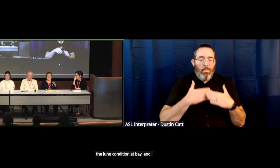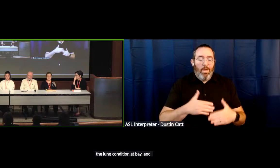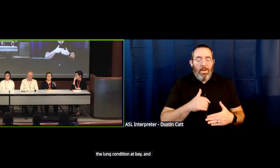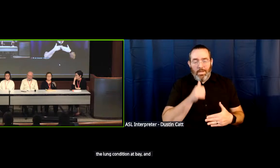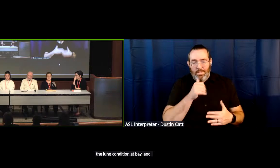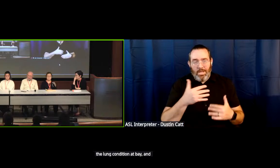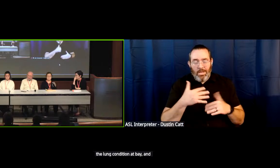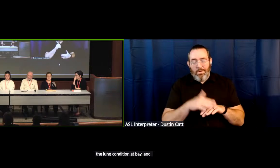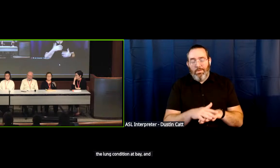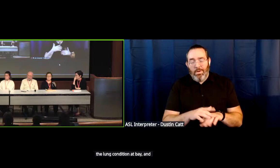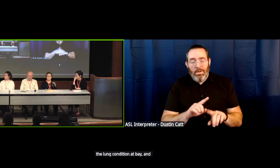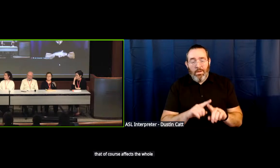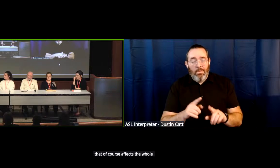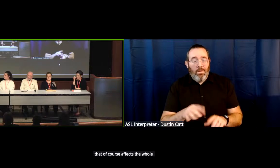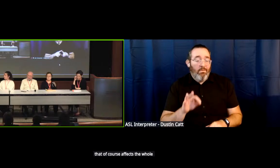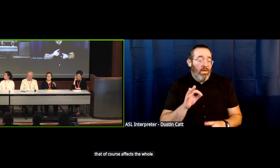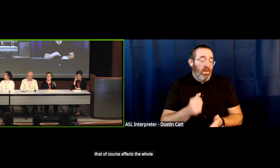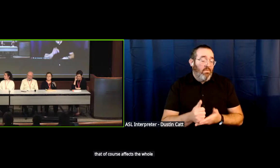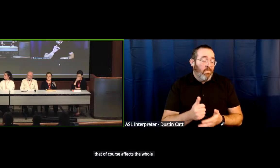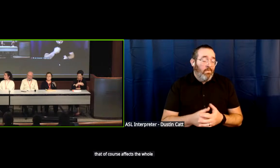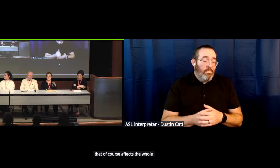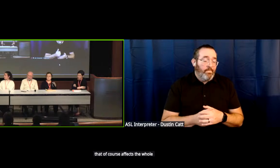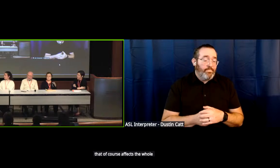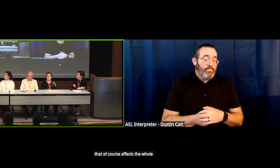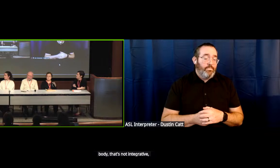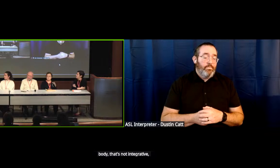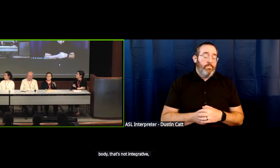I find that to be helpful. And